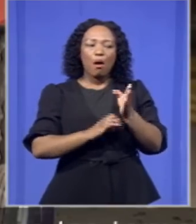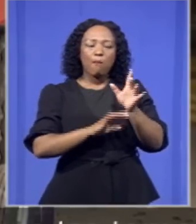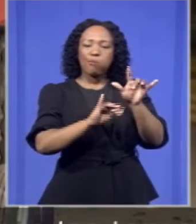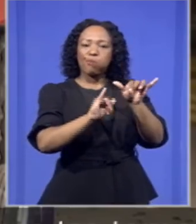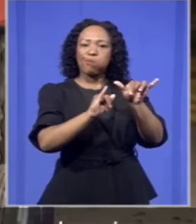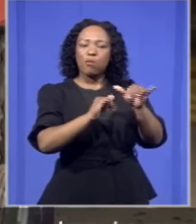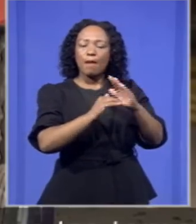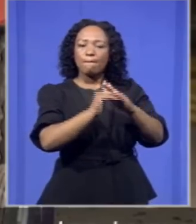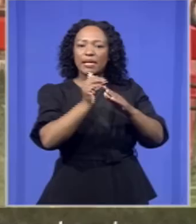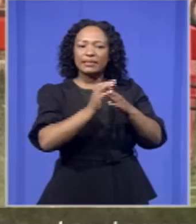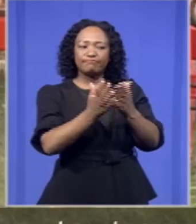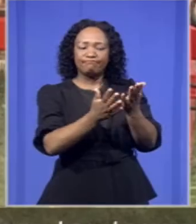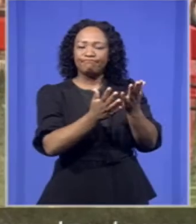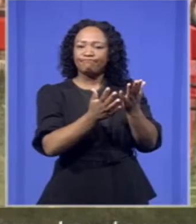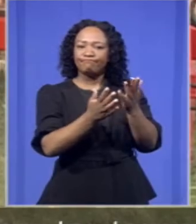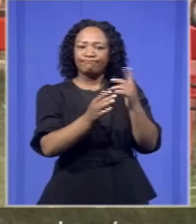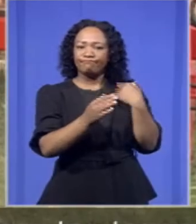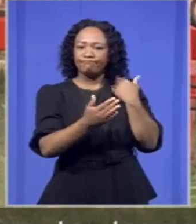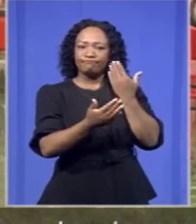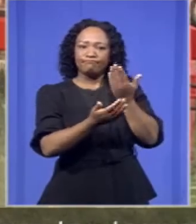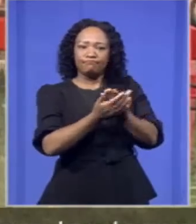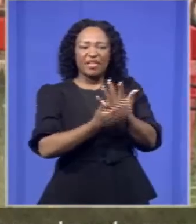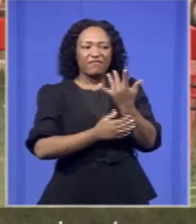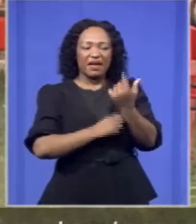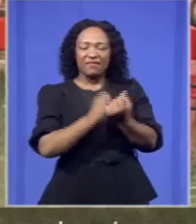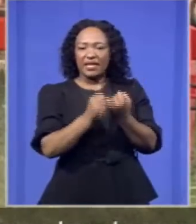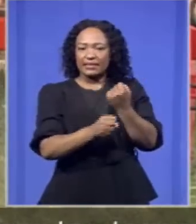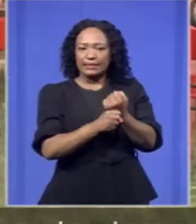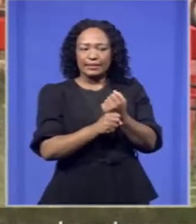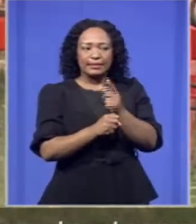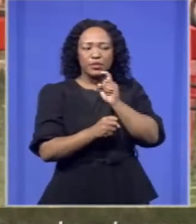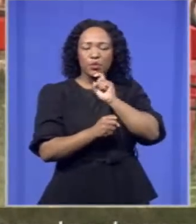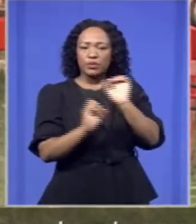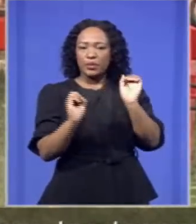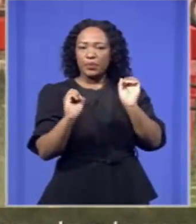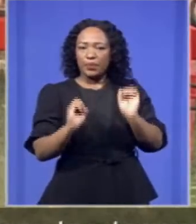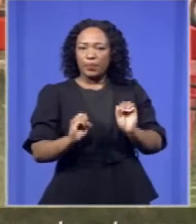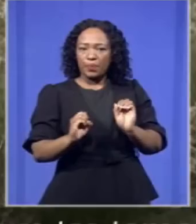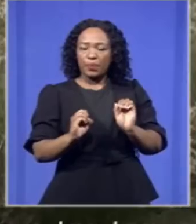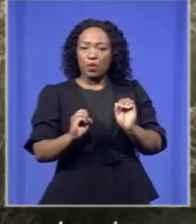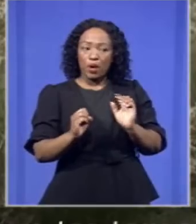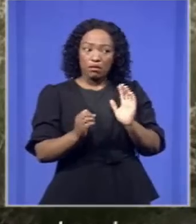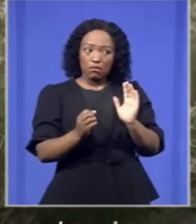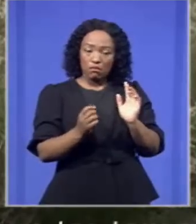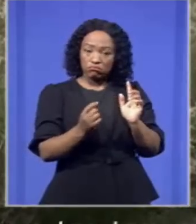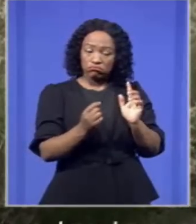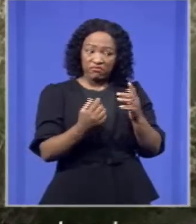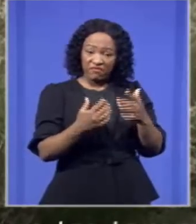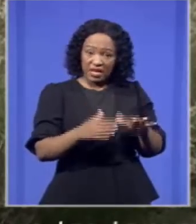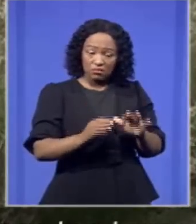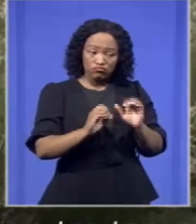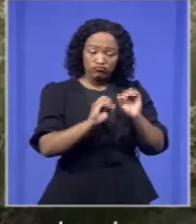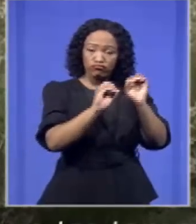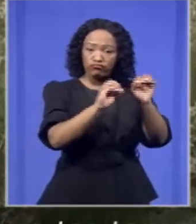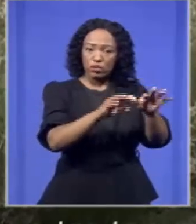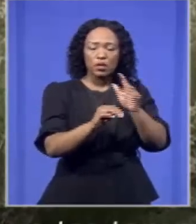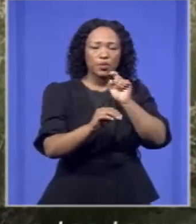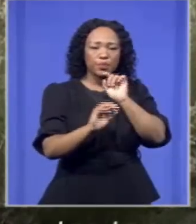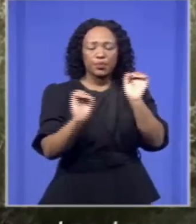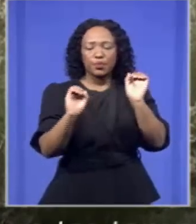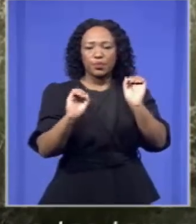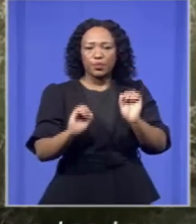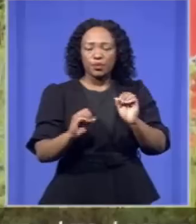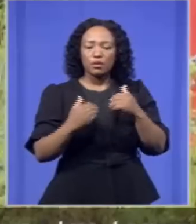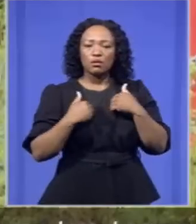lefelong leno la polokelo dingwaga di le 5 morago ga gore didiriswa tseno di goroge. Kwa tshimologong go ne go ikaeletswe